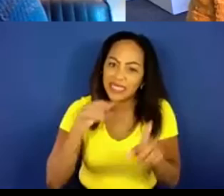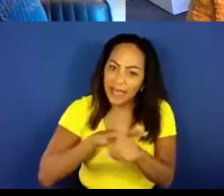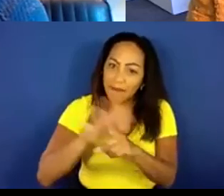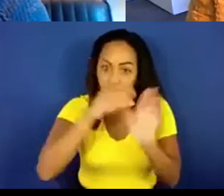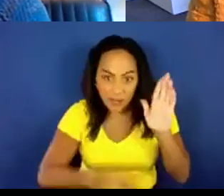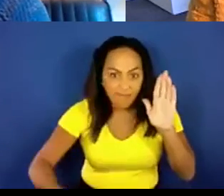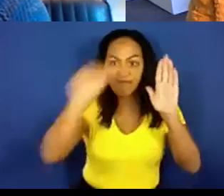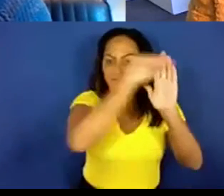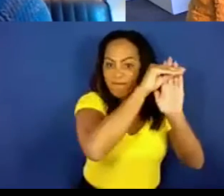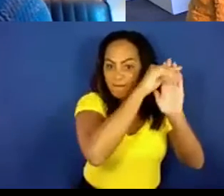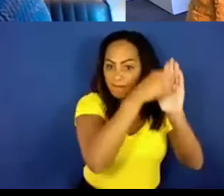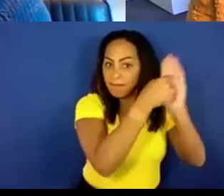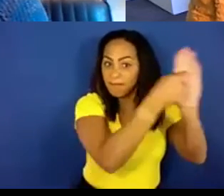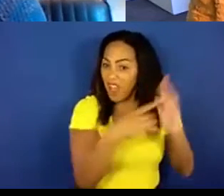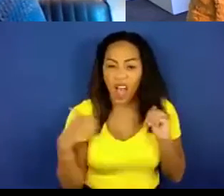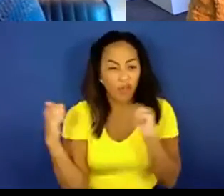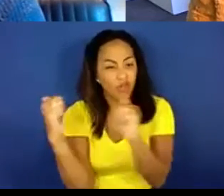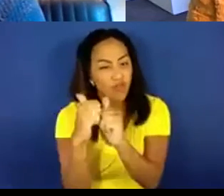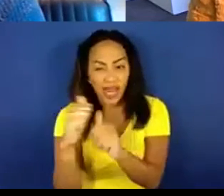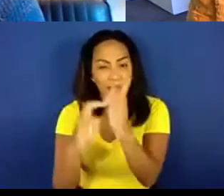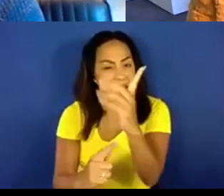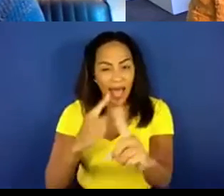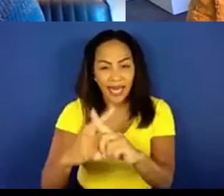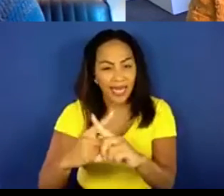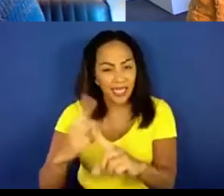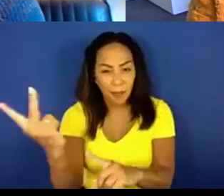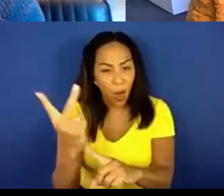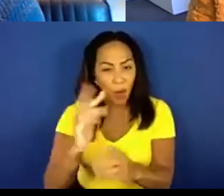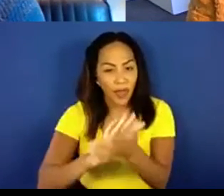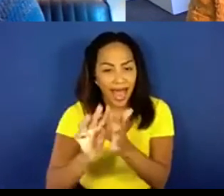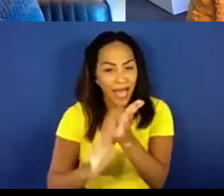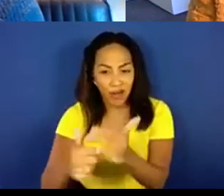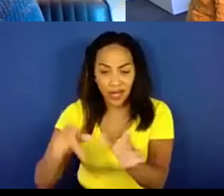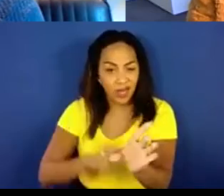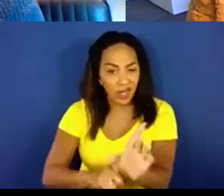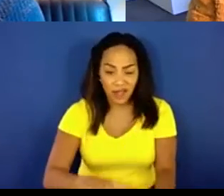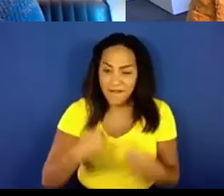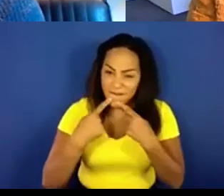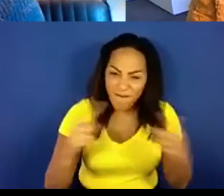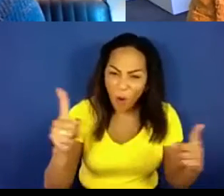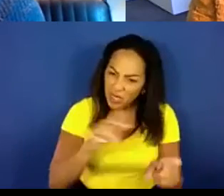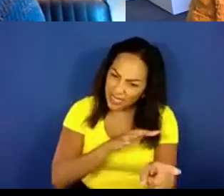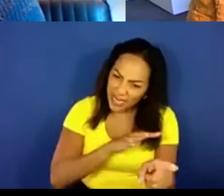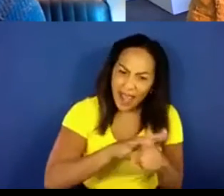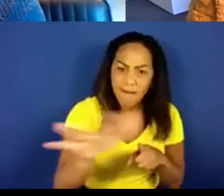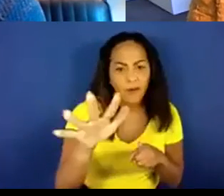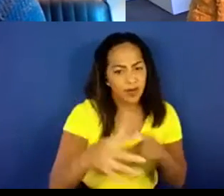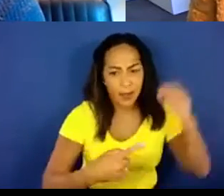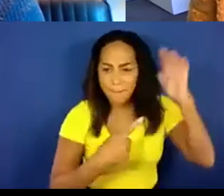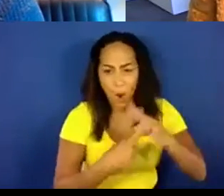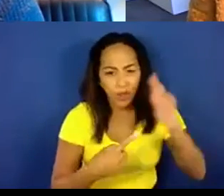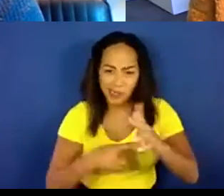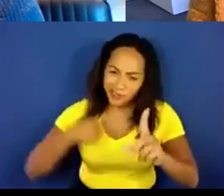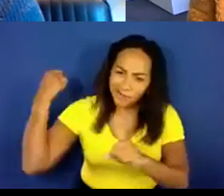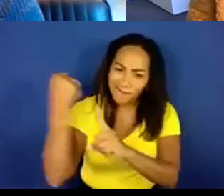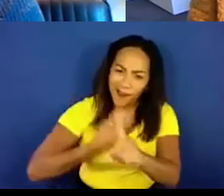what Alex and Henry have both said, that it's crucial to keep Voice and Influence going, and it's crucial to keep these kind of partnerships